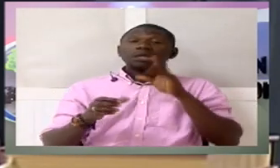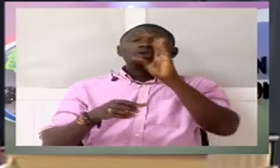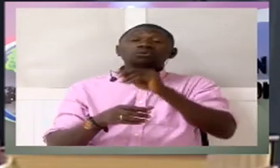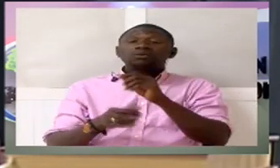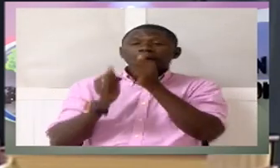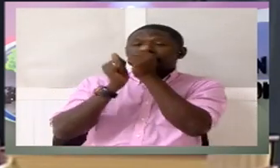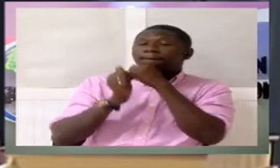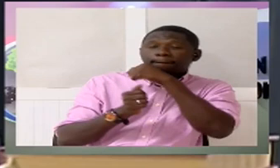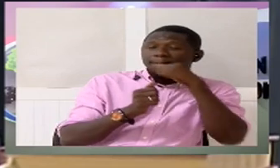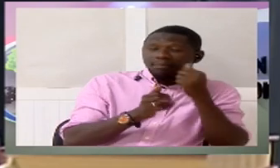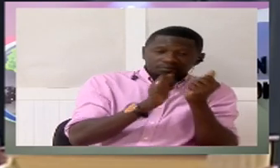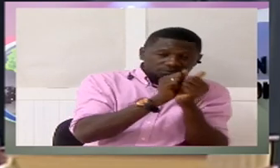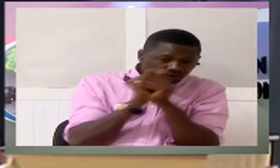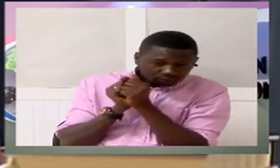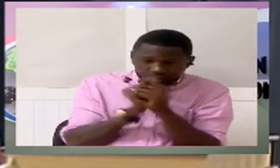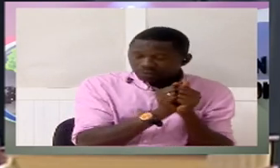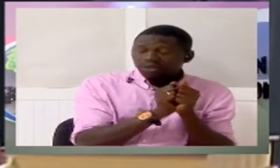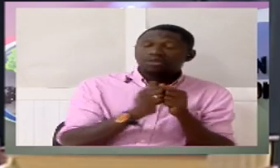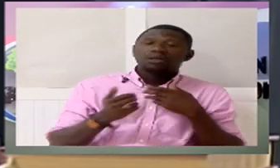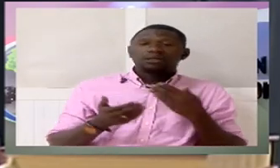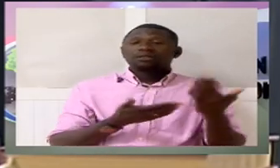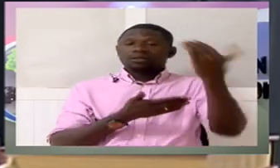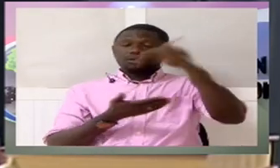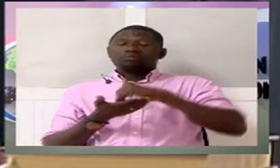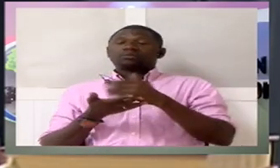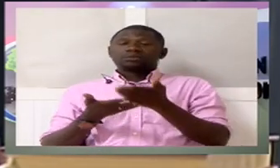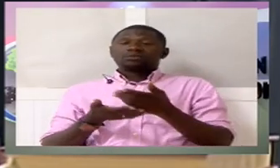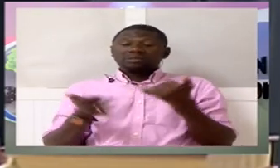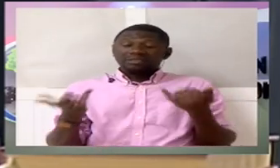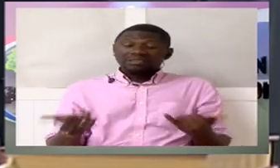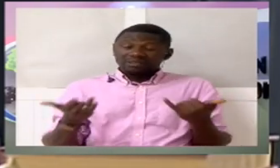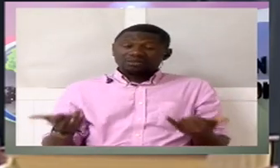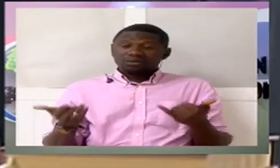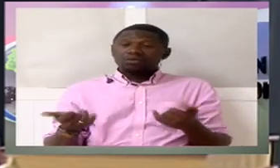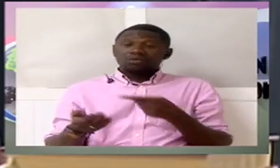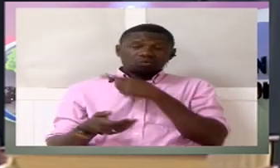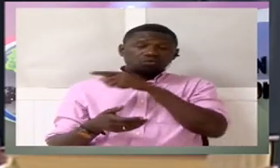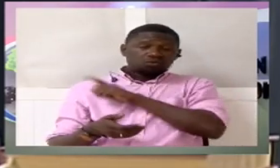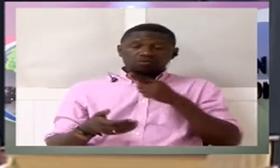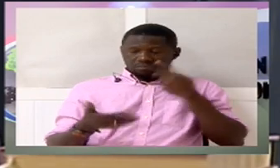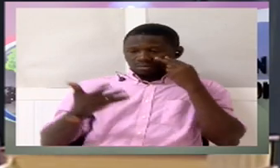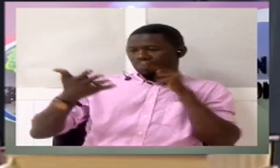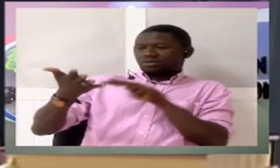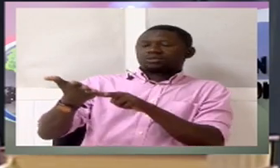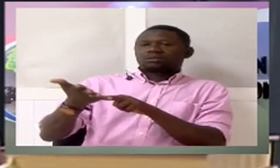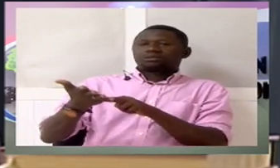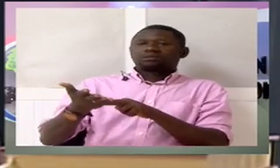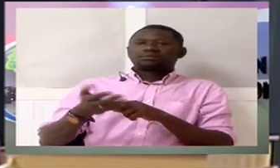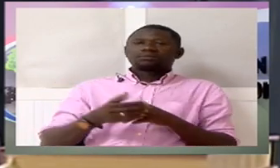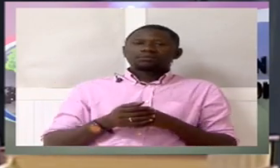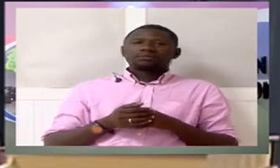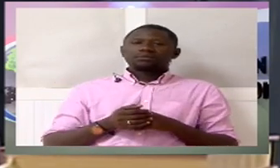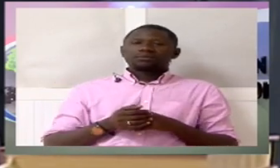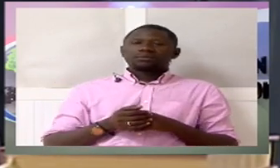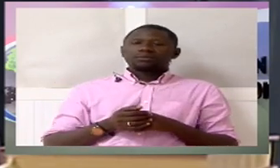did it in closed doors. Ina finti sana. And then they came out with it. Just recently. Lengaji. That I saw it. Human rights abuse man